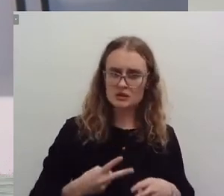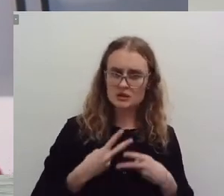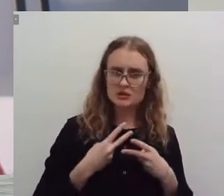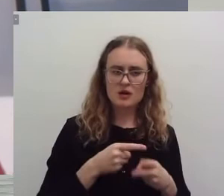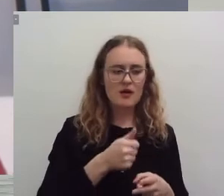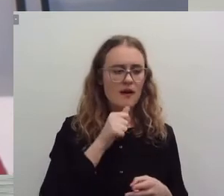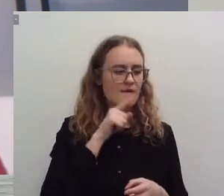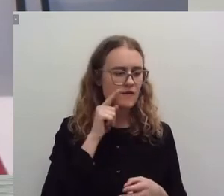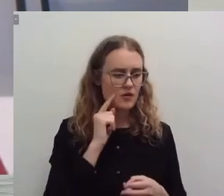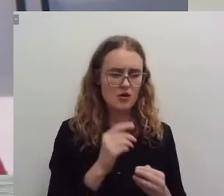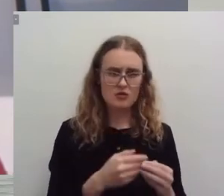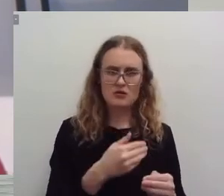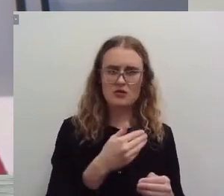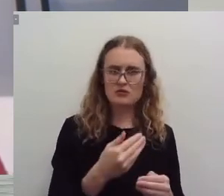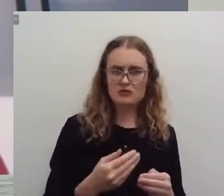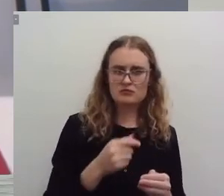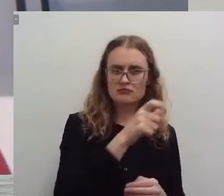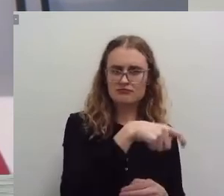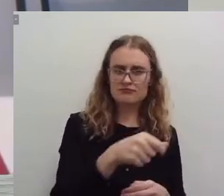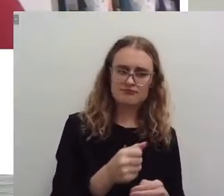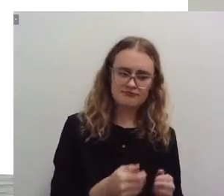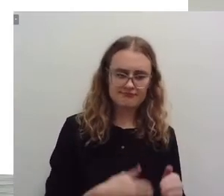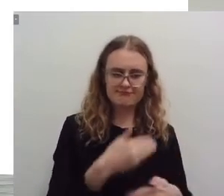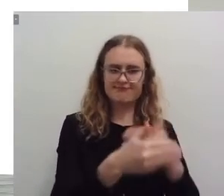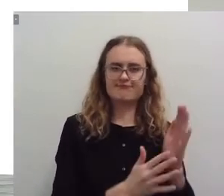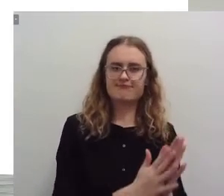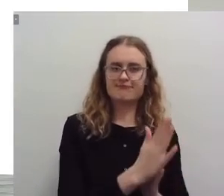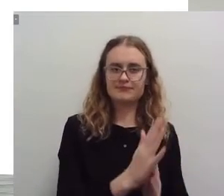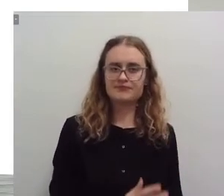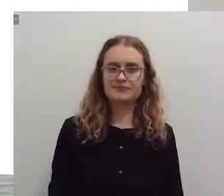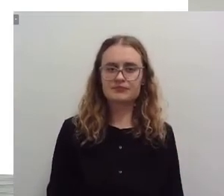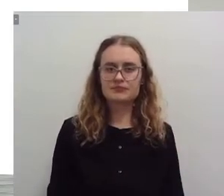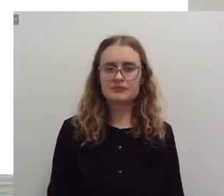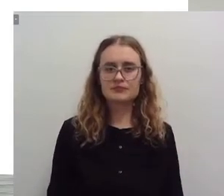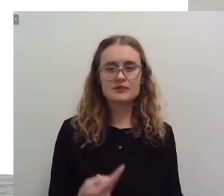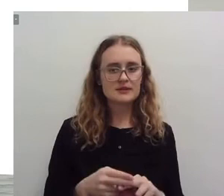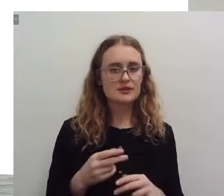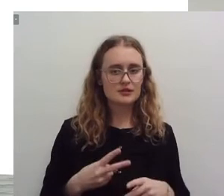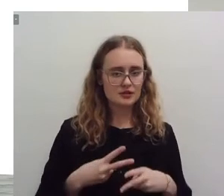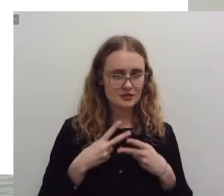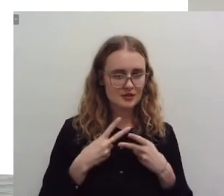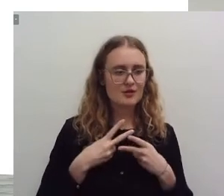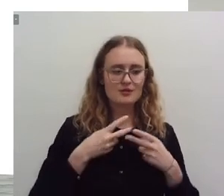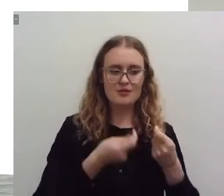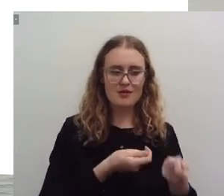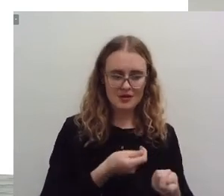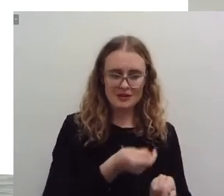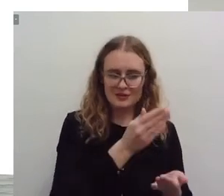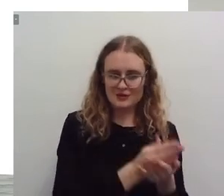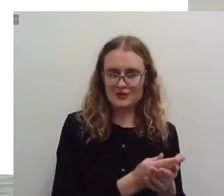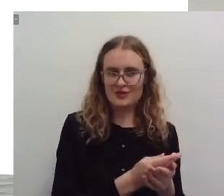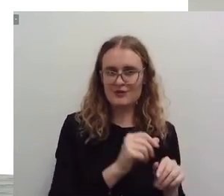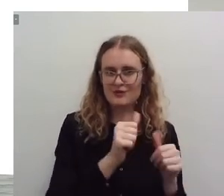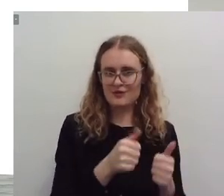for sharing. Thank you. And Aiga, was there something in specific listening to